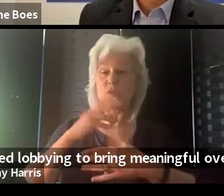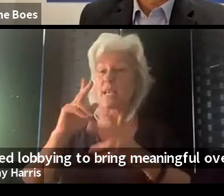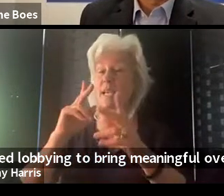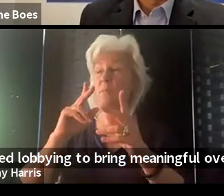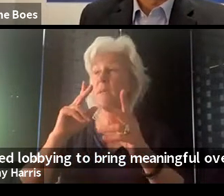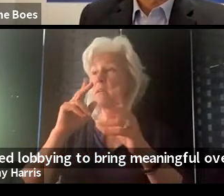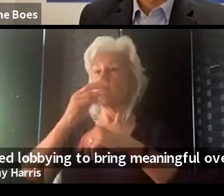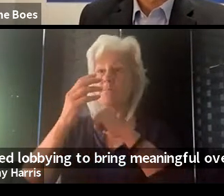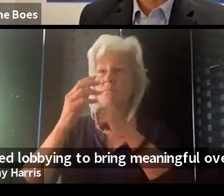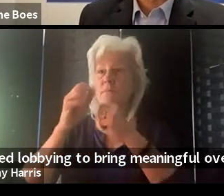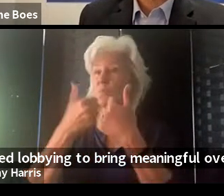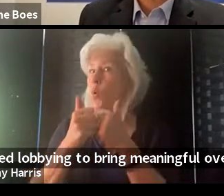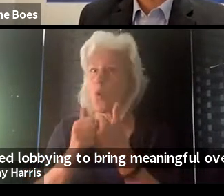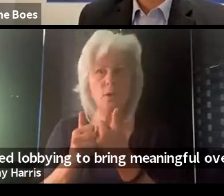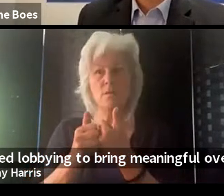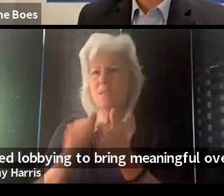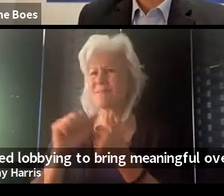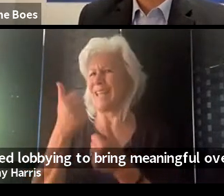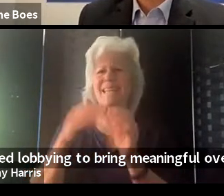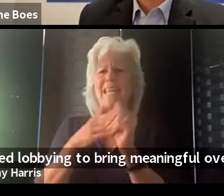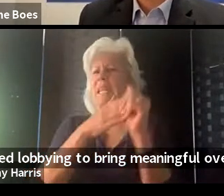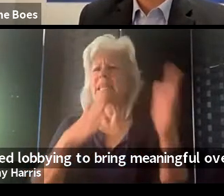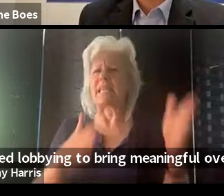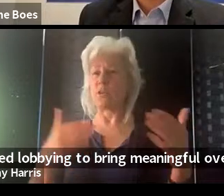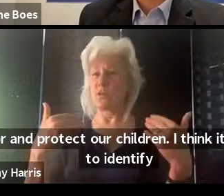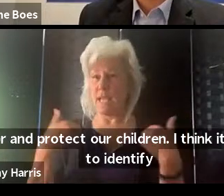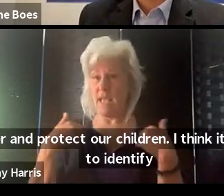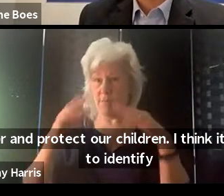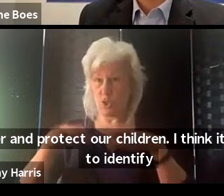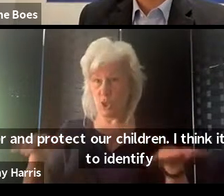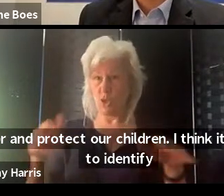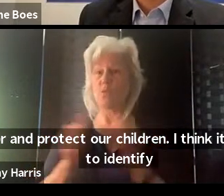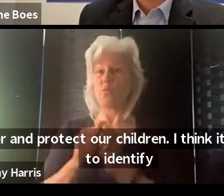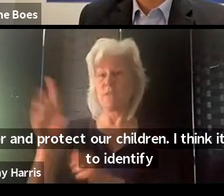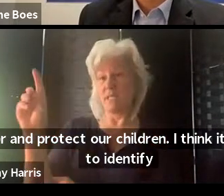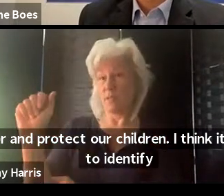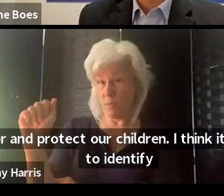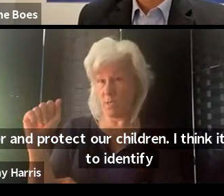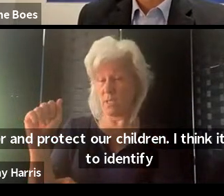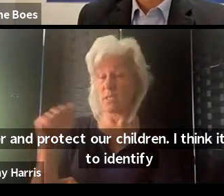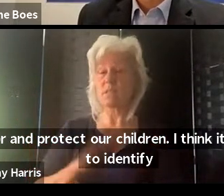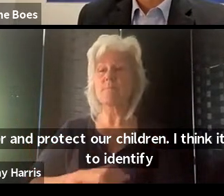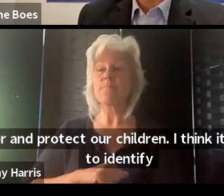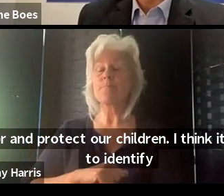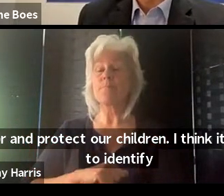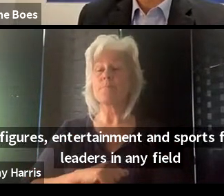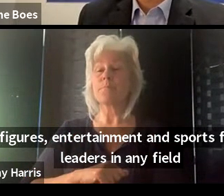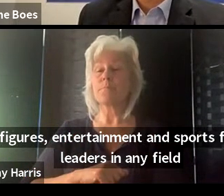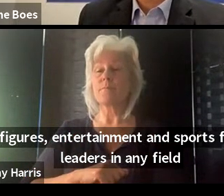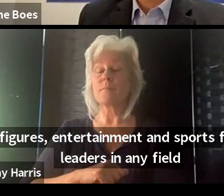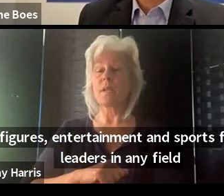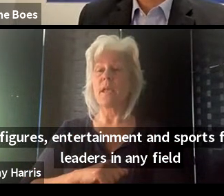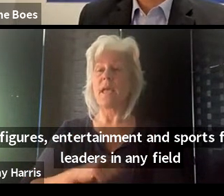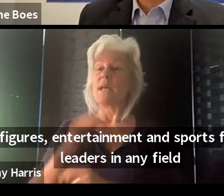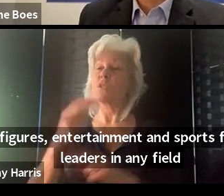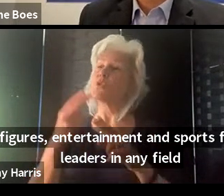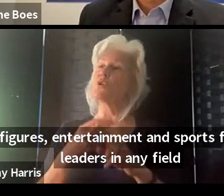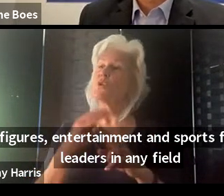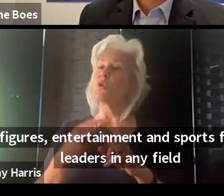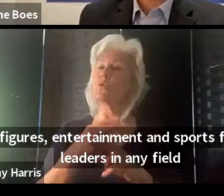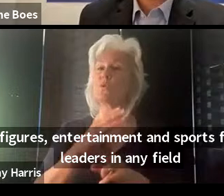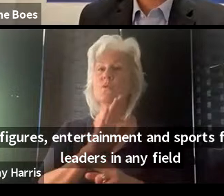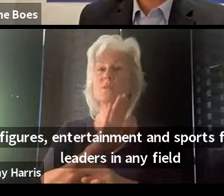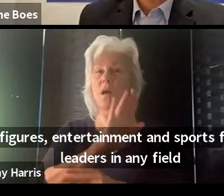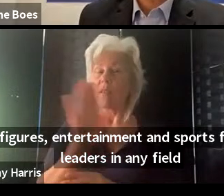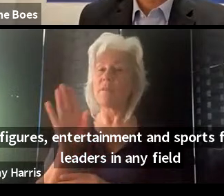any field who have children with disabilities, and to use them